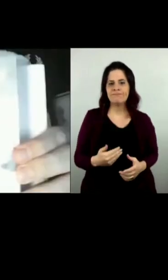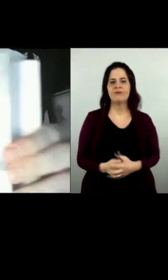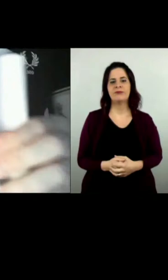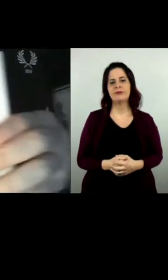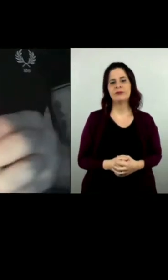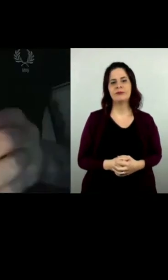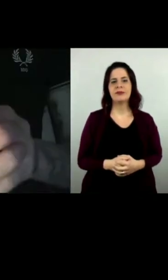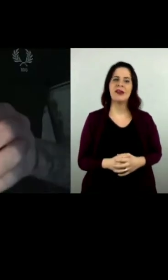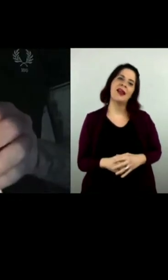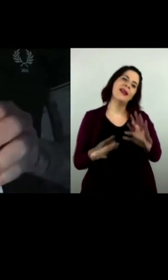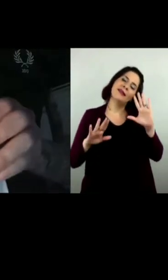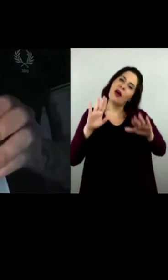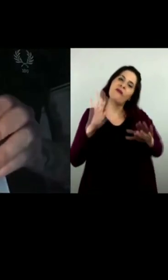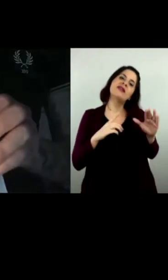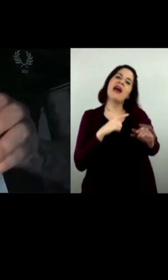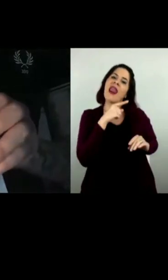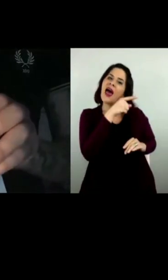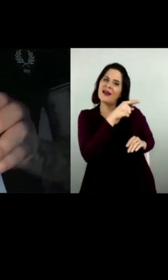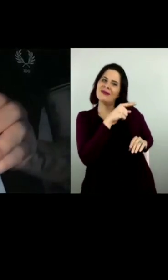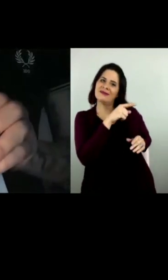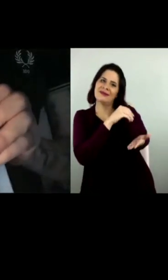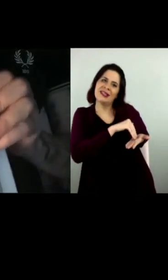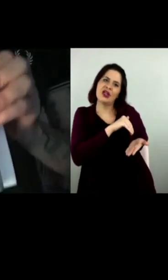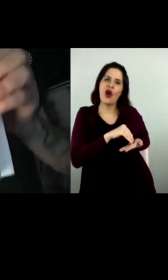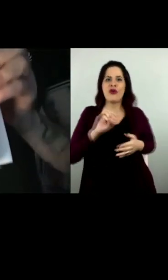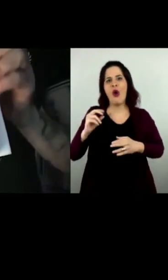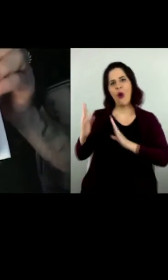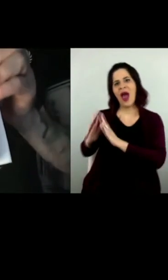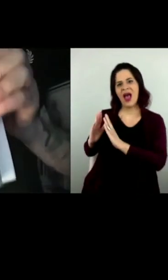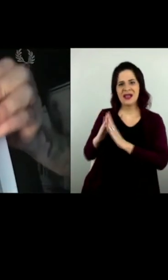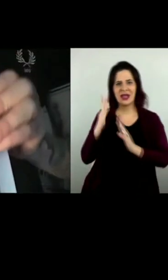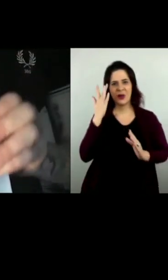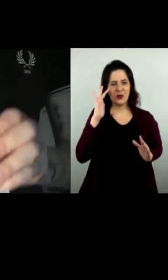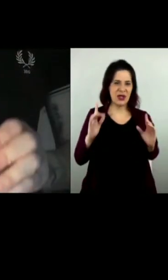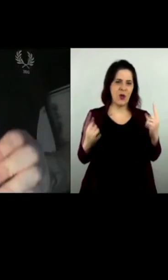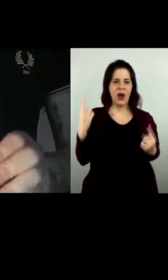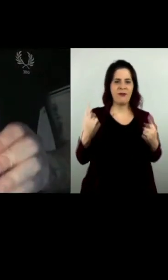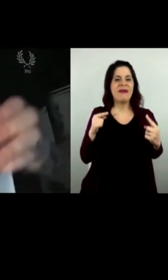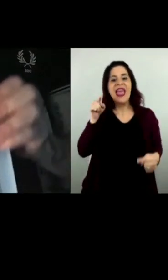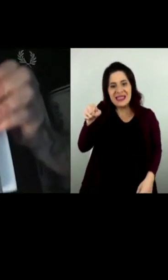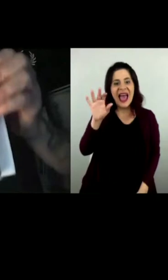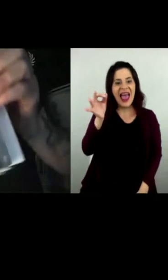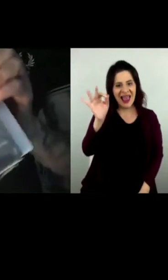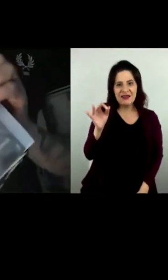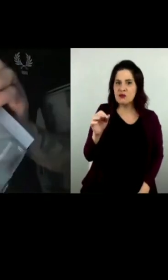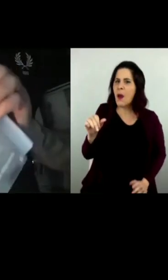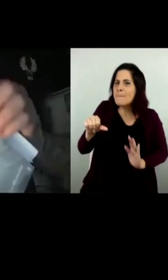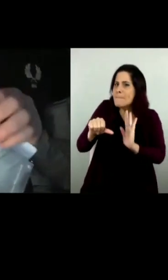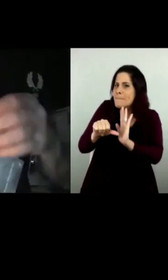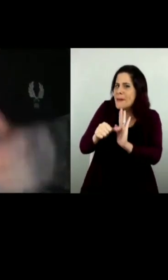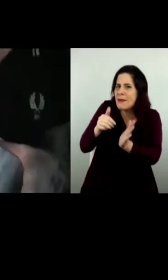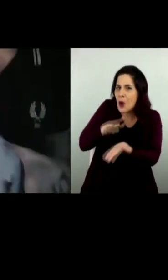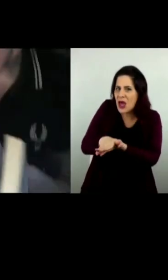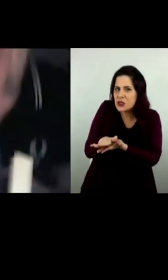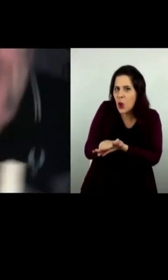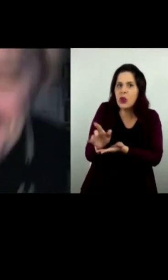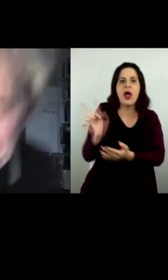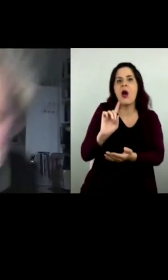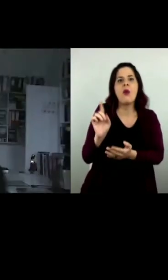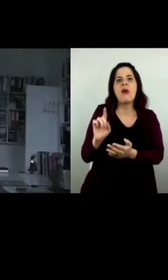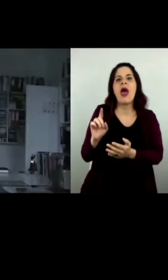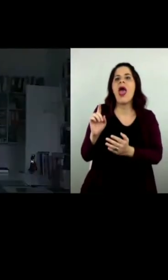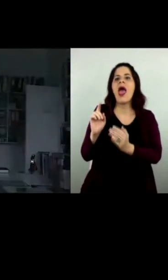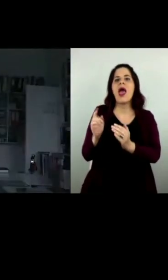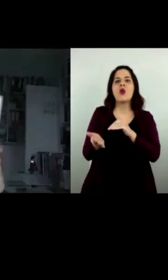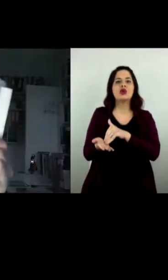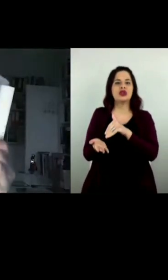home in quarantine. This is this is not the first edition. This is the last edition of the film, right? I don't have